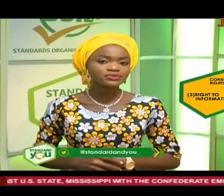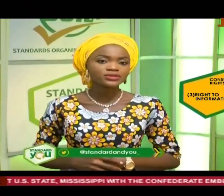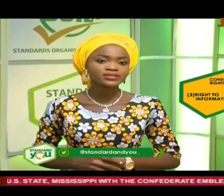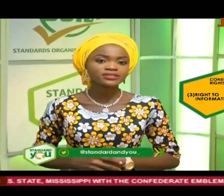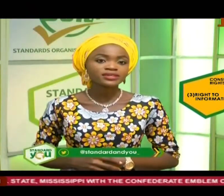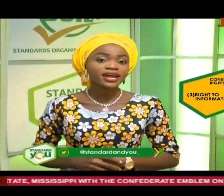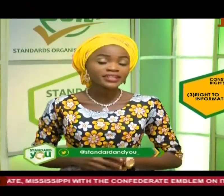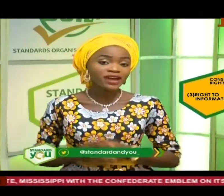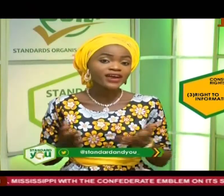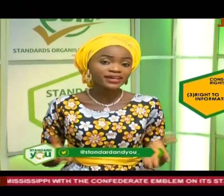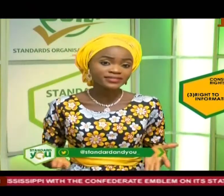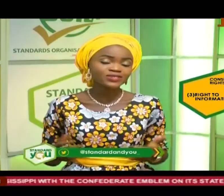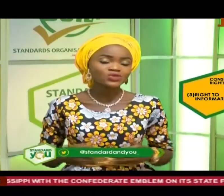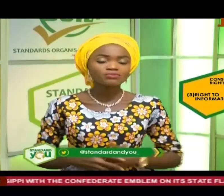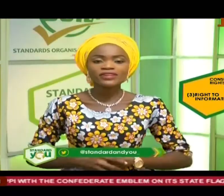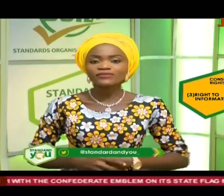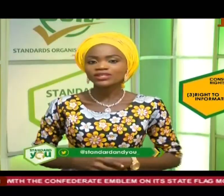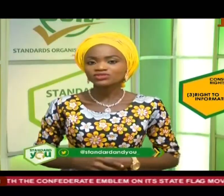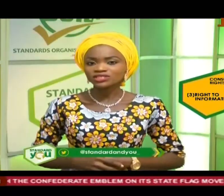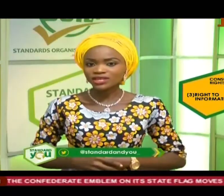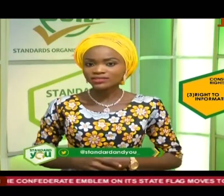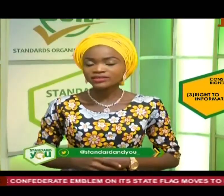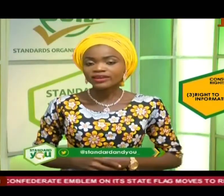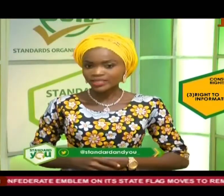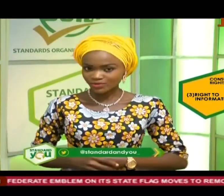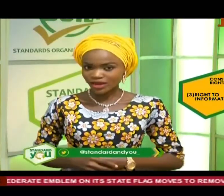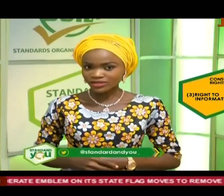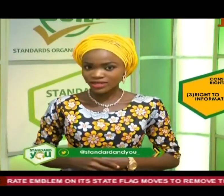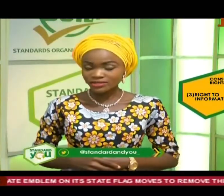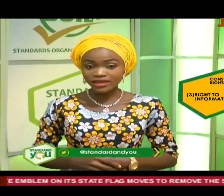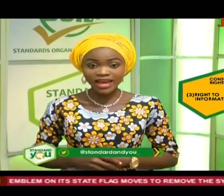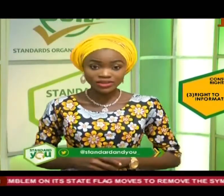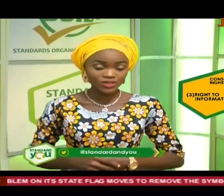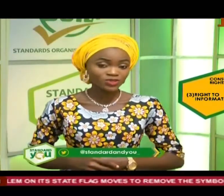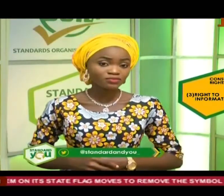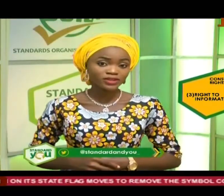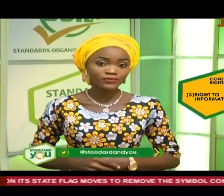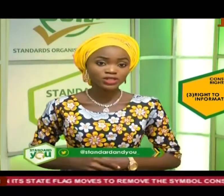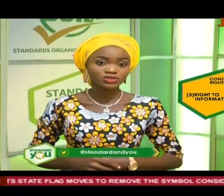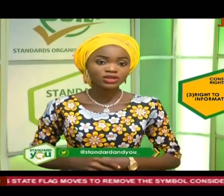any products and have access to manufacturing date, expiry date,